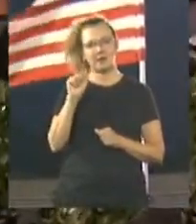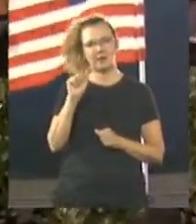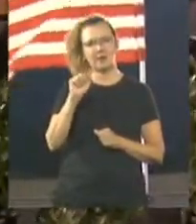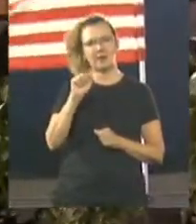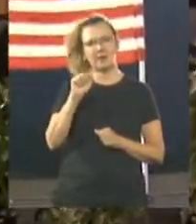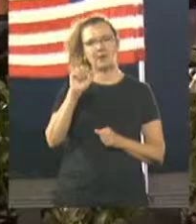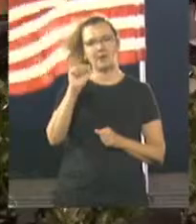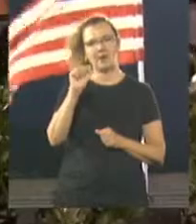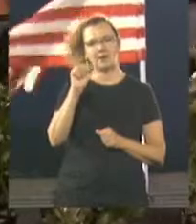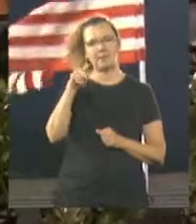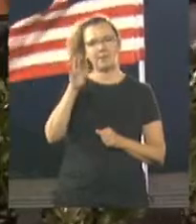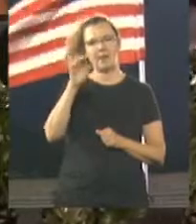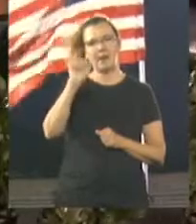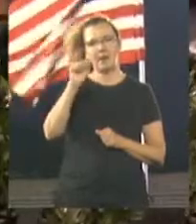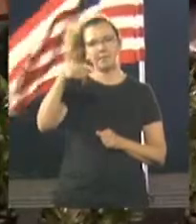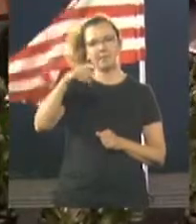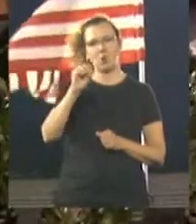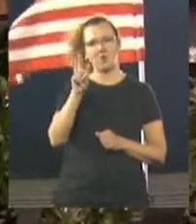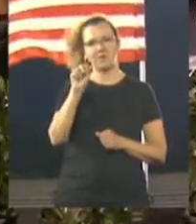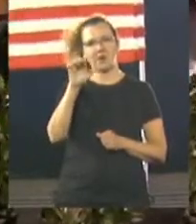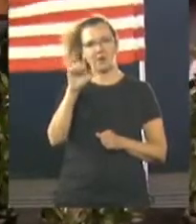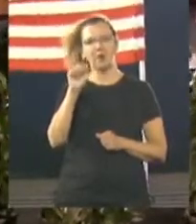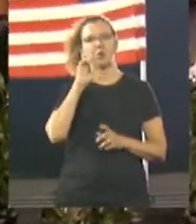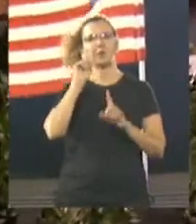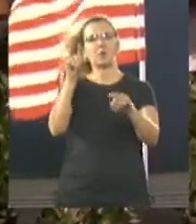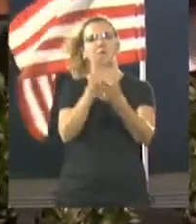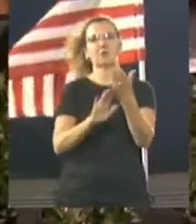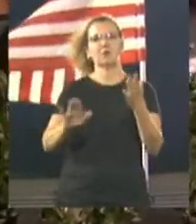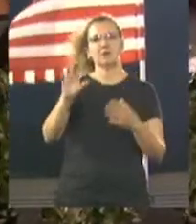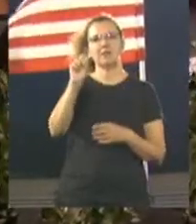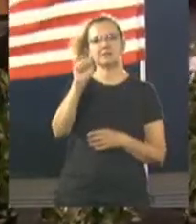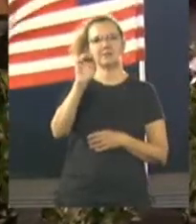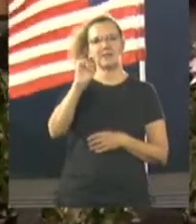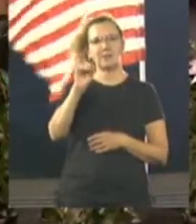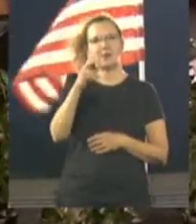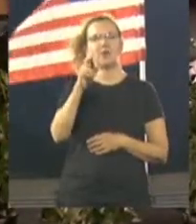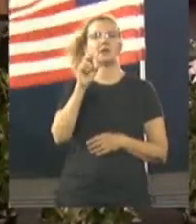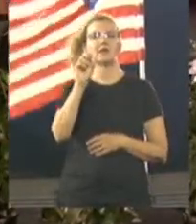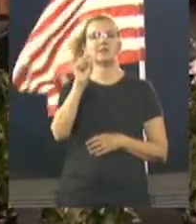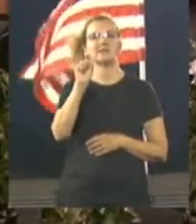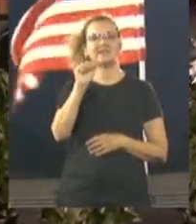Apodaca will be attending Sam Houston State University.